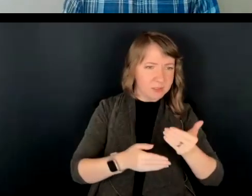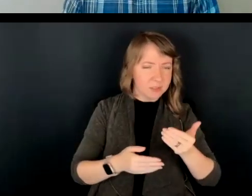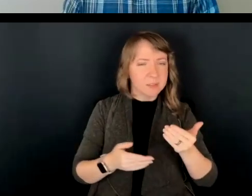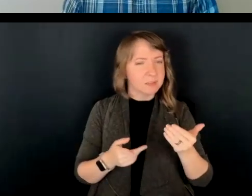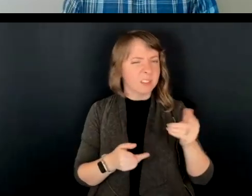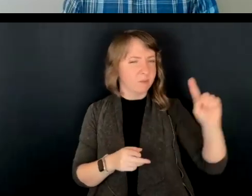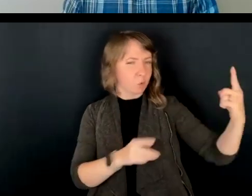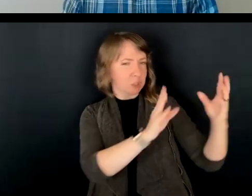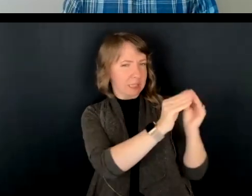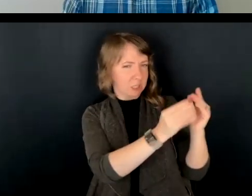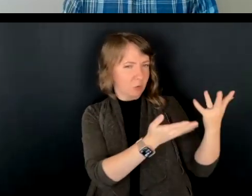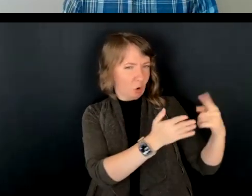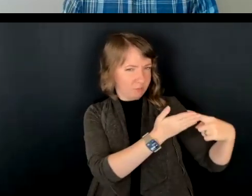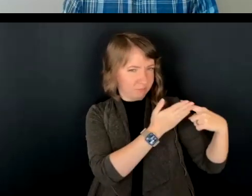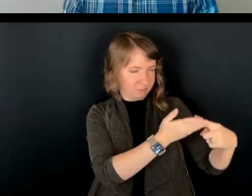first session. So